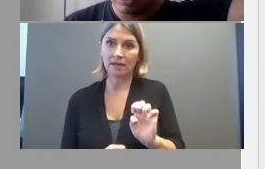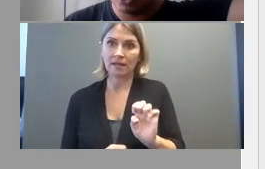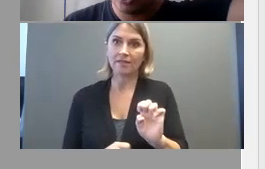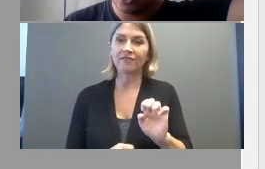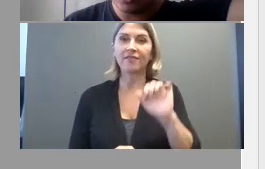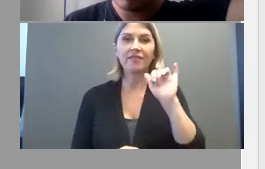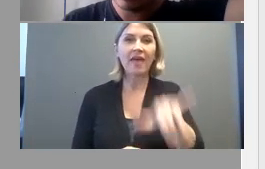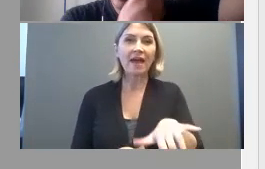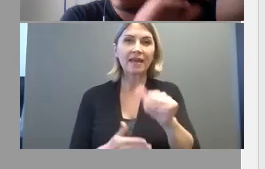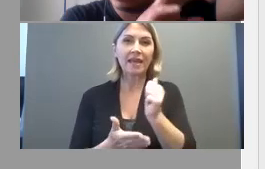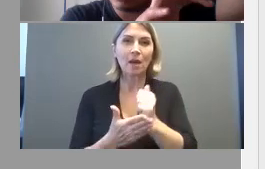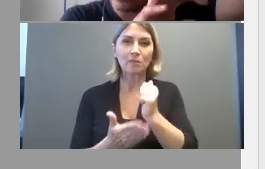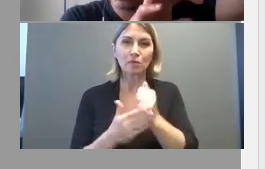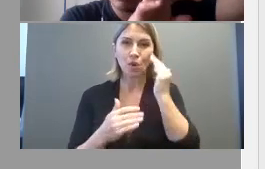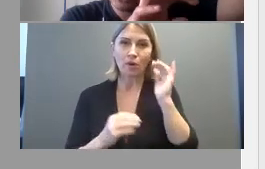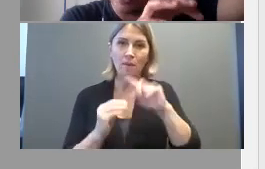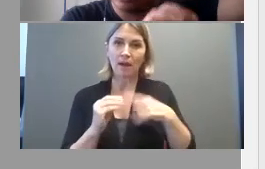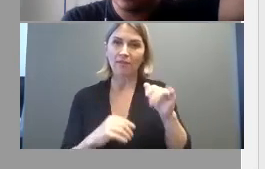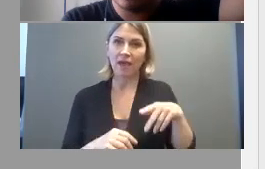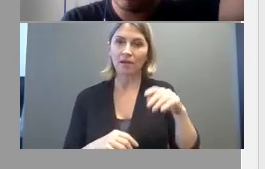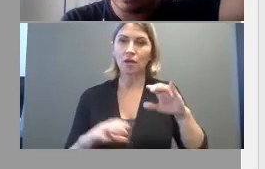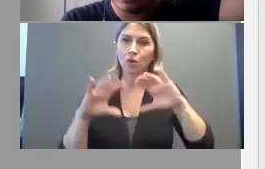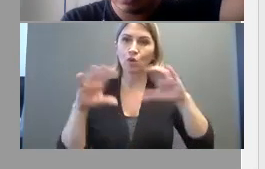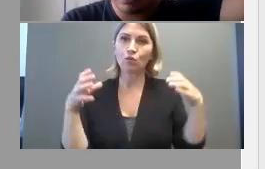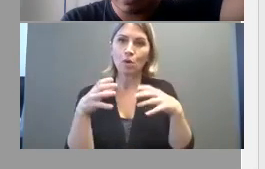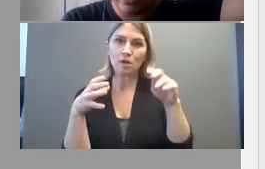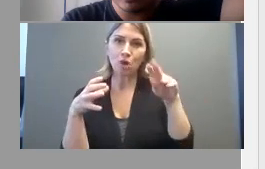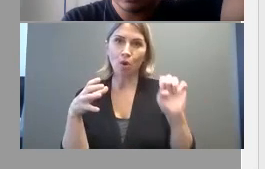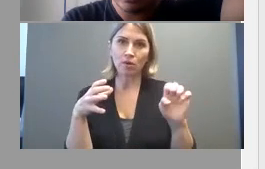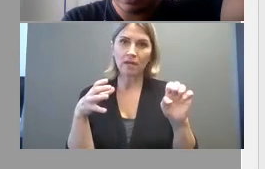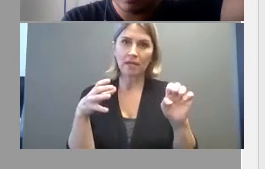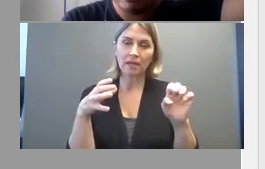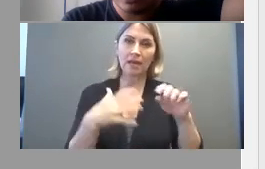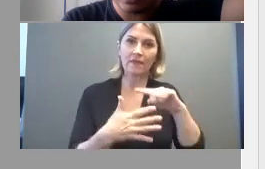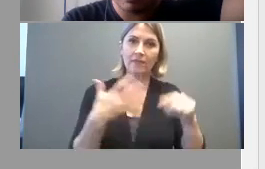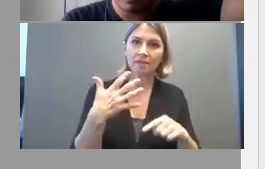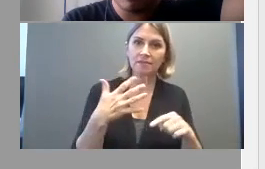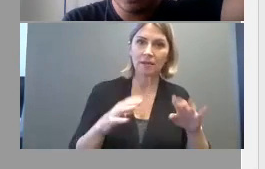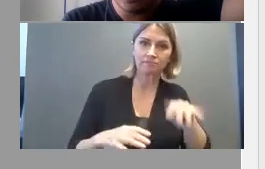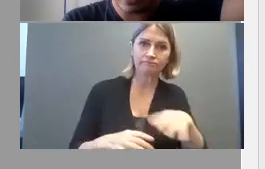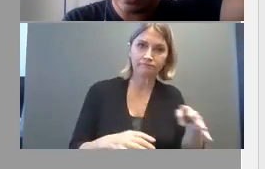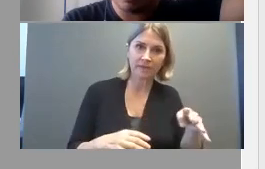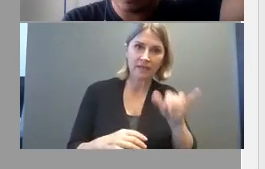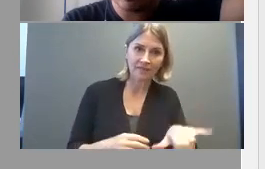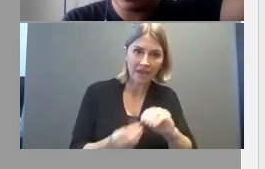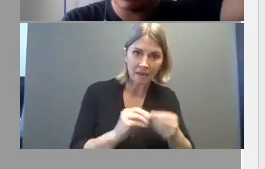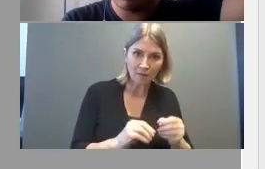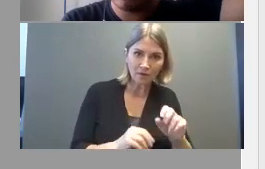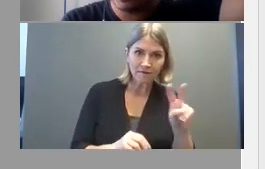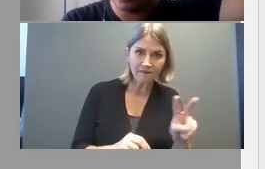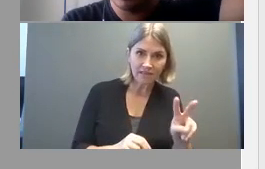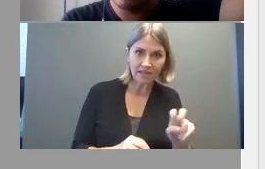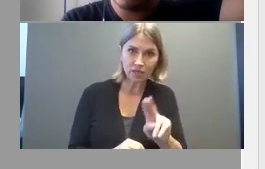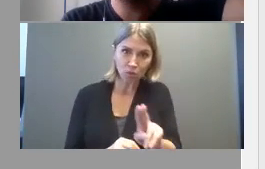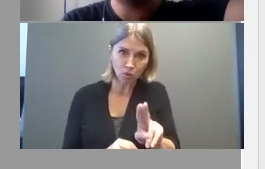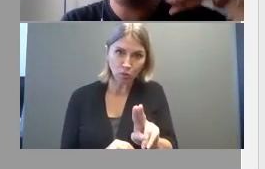the root node and V as some child node from that subgraph. Then the pre-visit number of U and the post-visit number